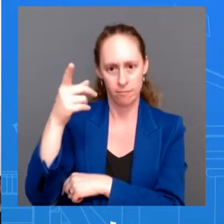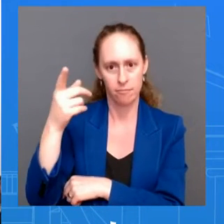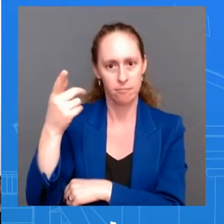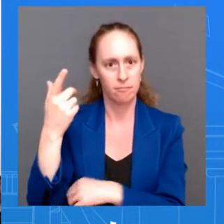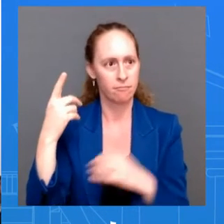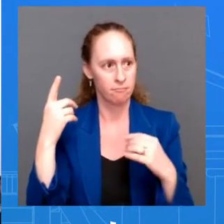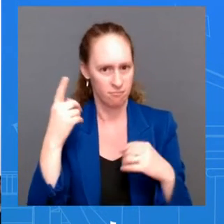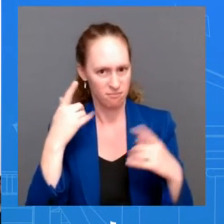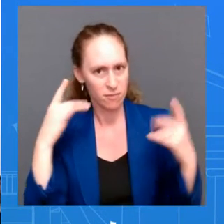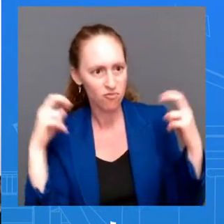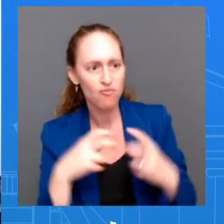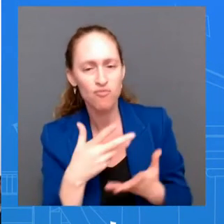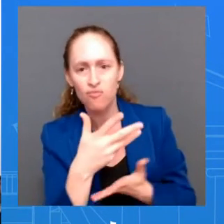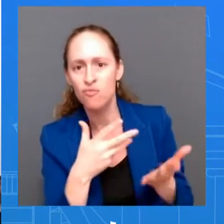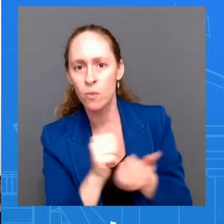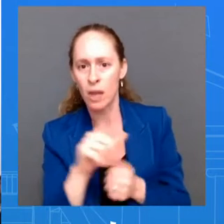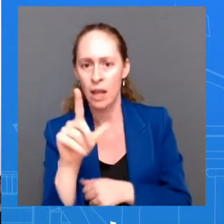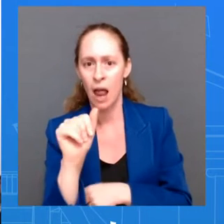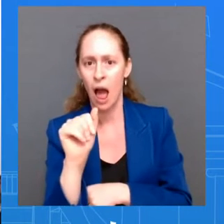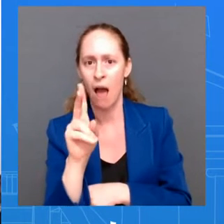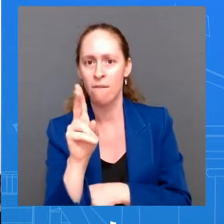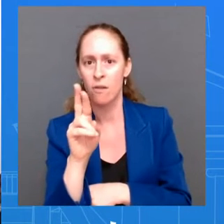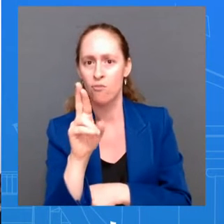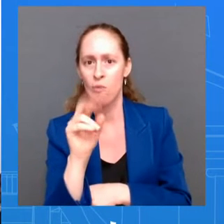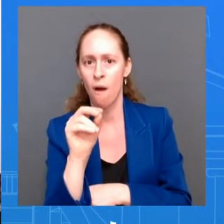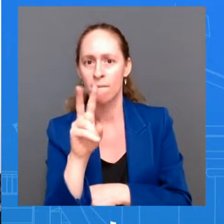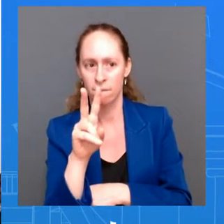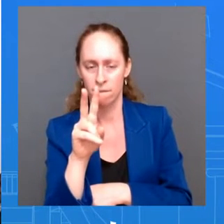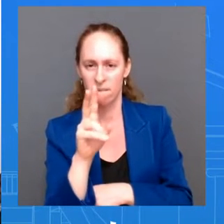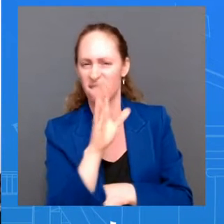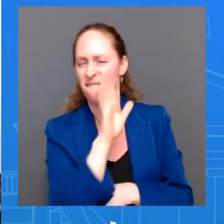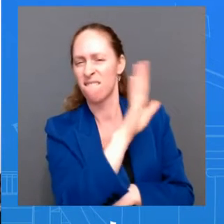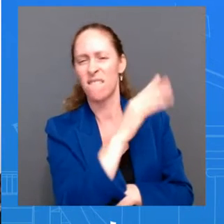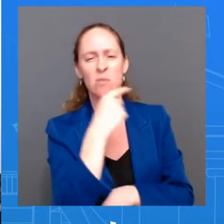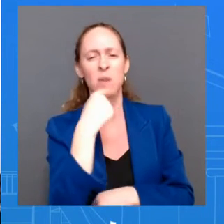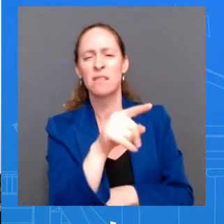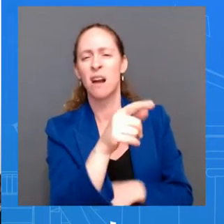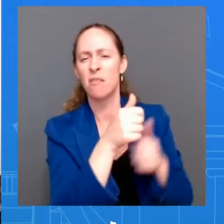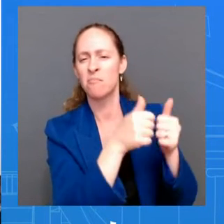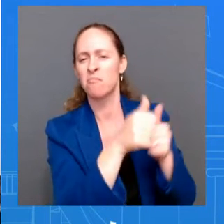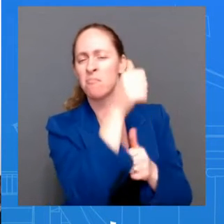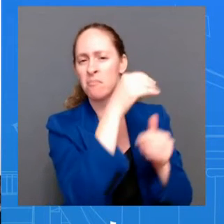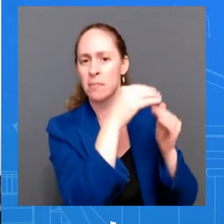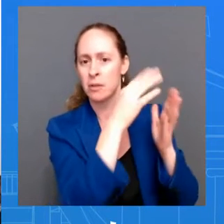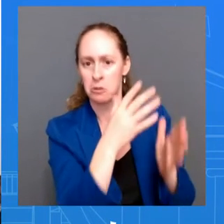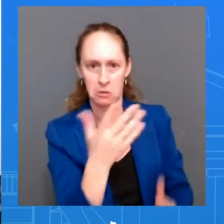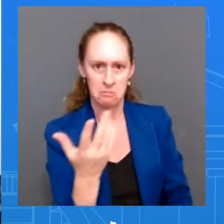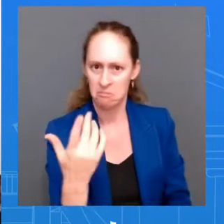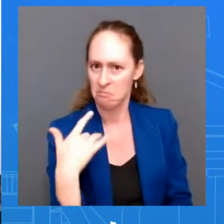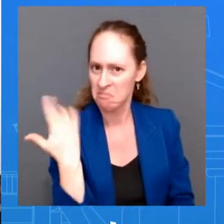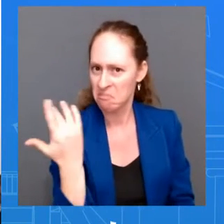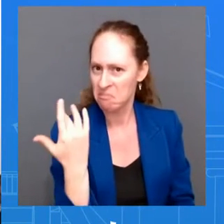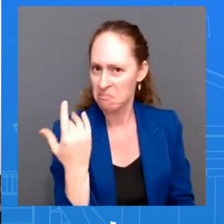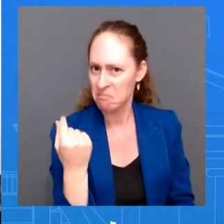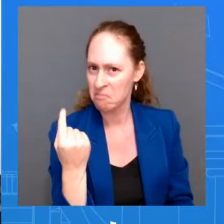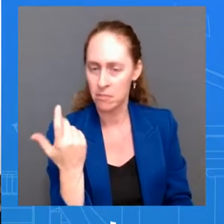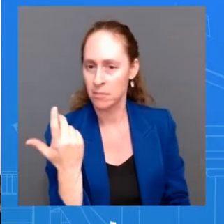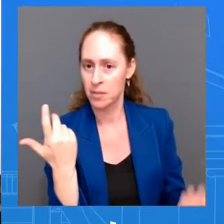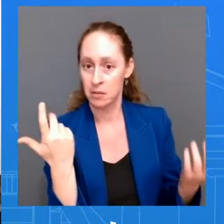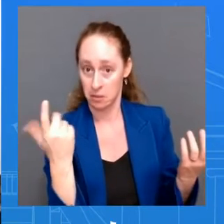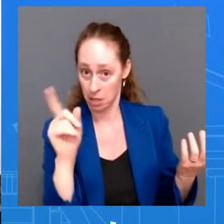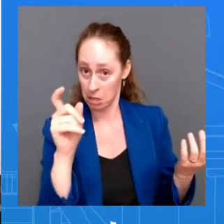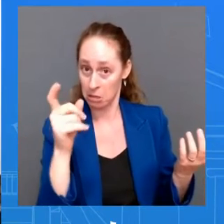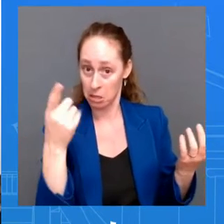Vladimir Putin to try to make progress on the U.S.'s offer to get Brittany Griner and Paul Whelan out of Russia? I know